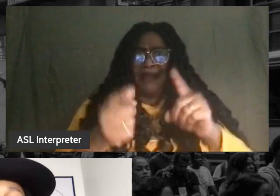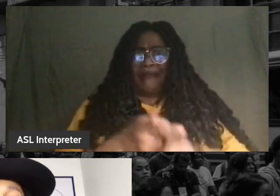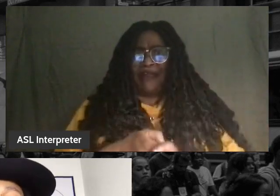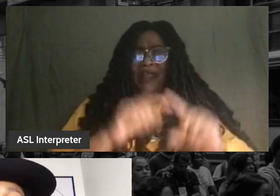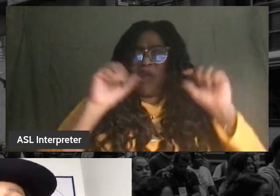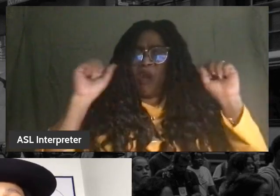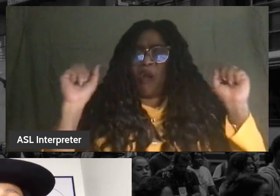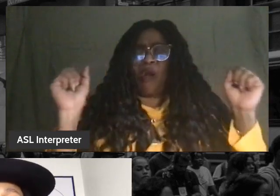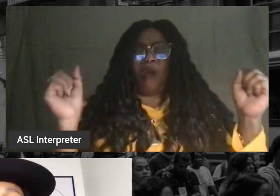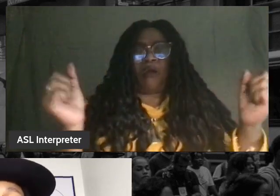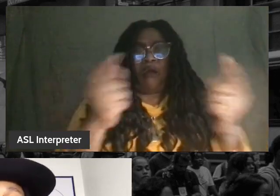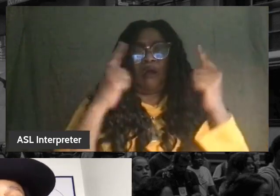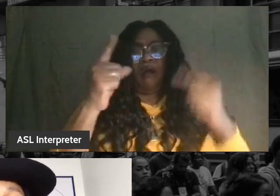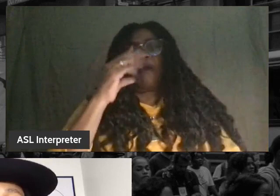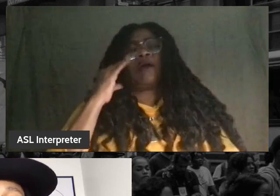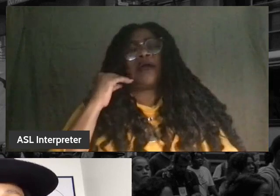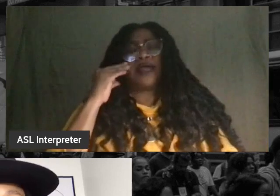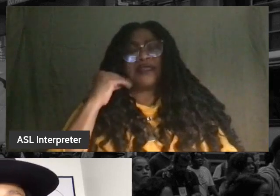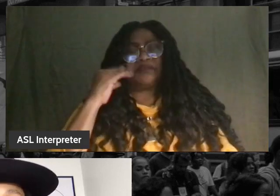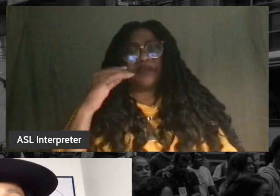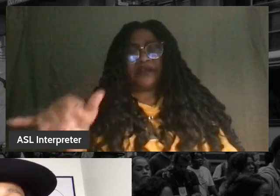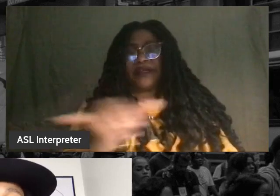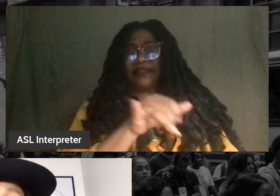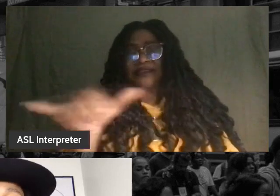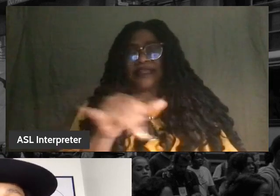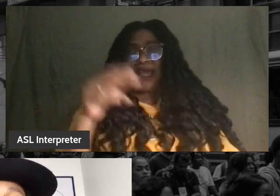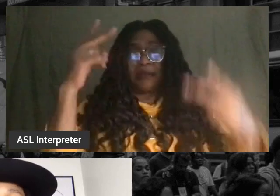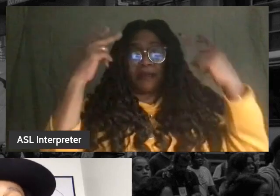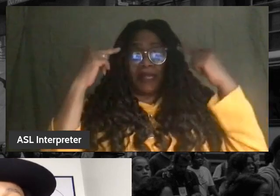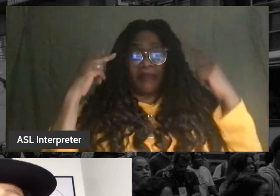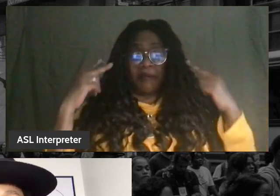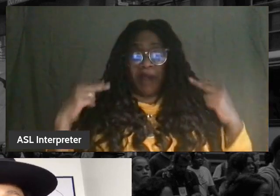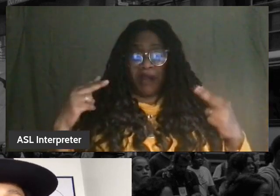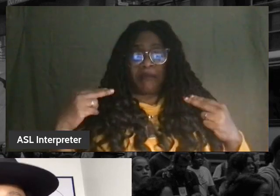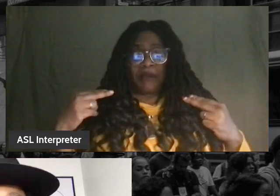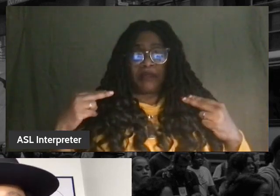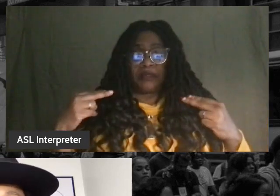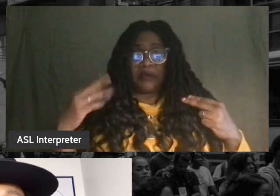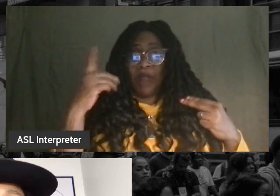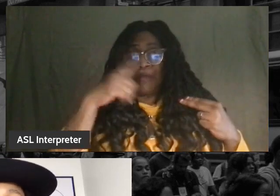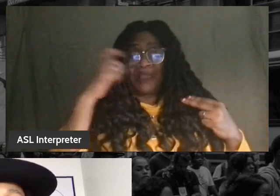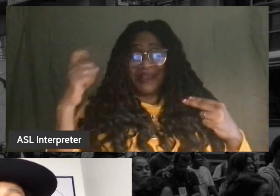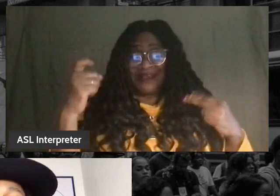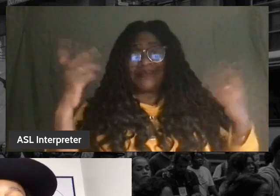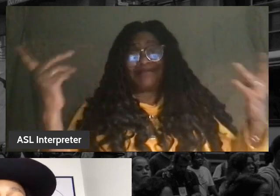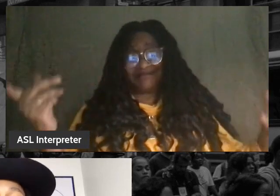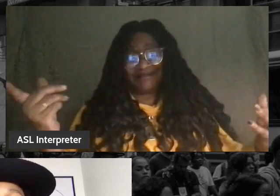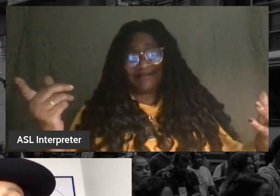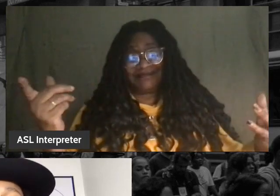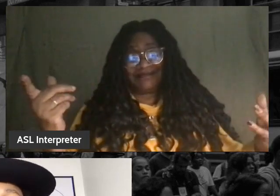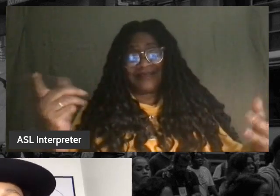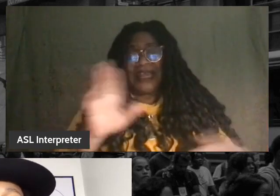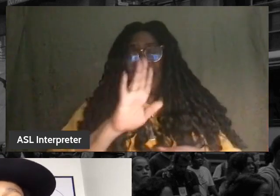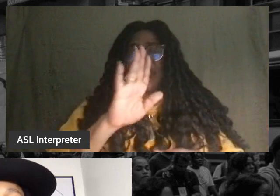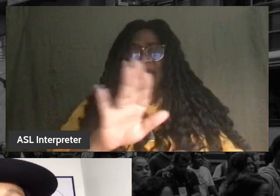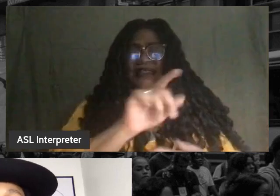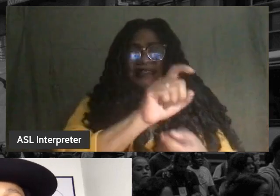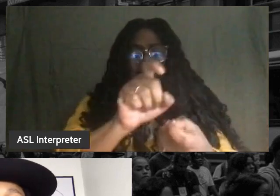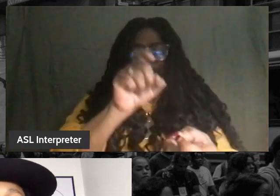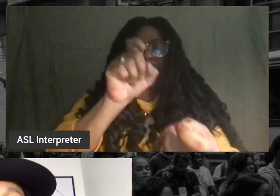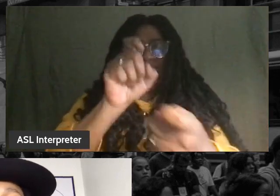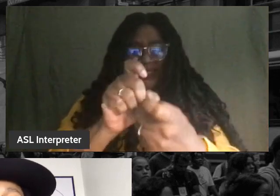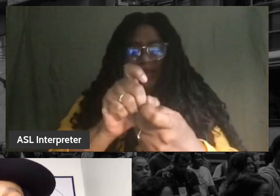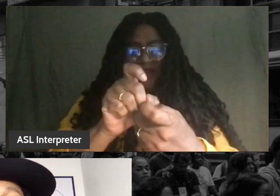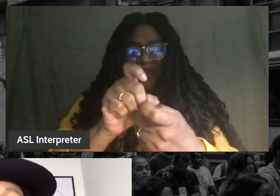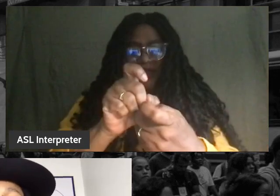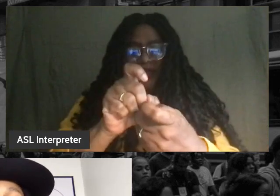all of the awkward experiences he'd had in a barbershop because of his sexuality. That was the first time that I realized